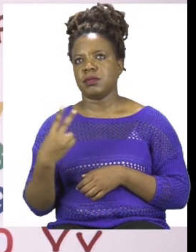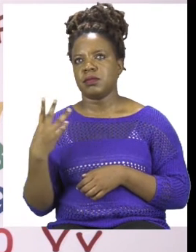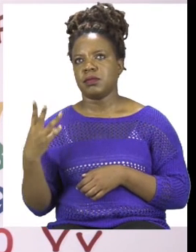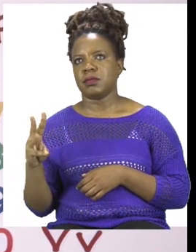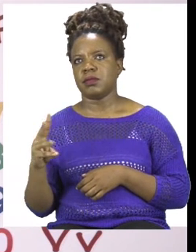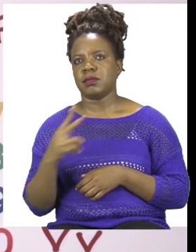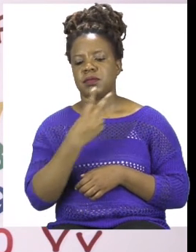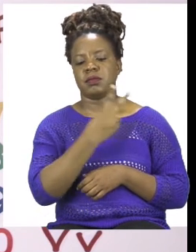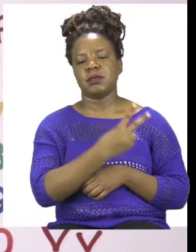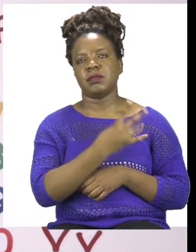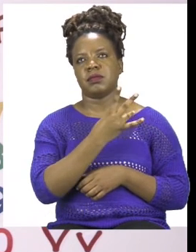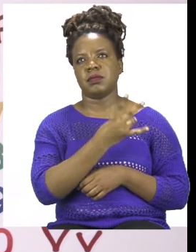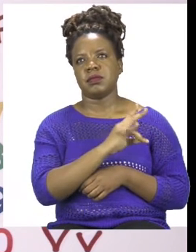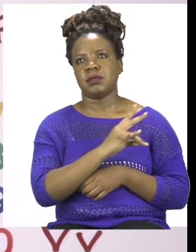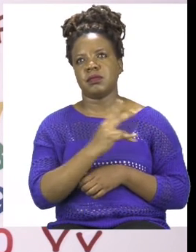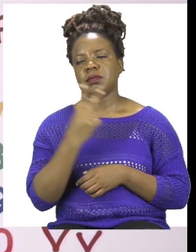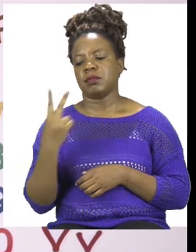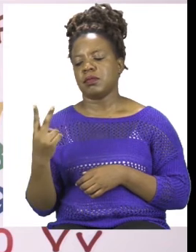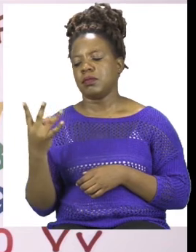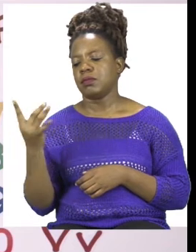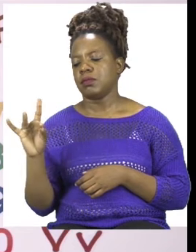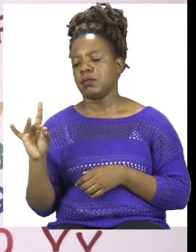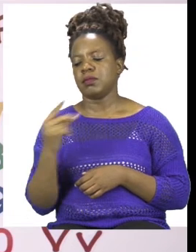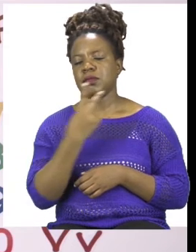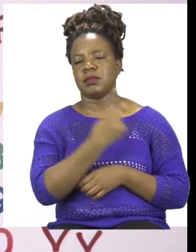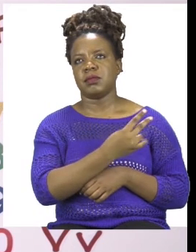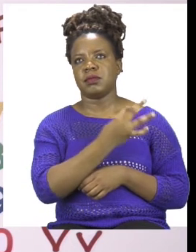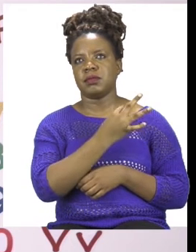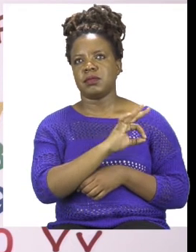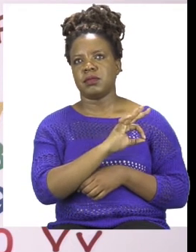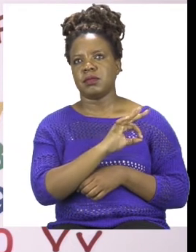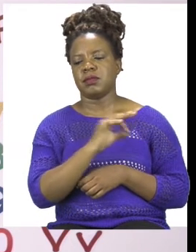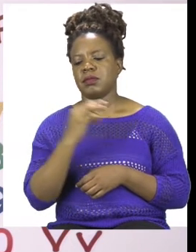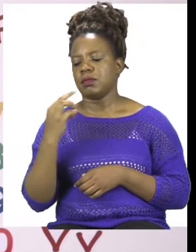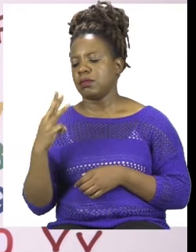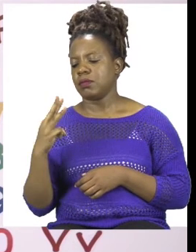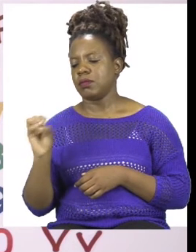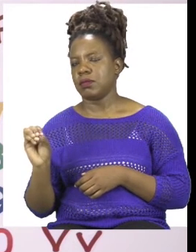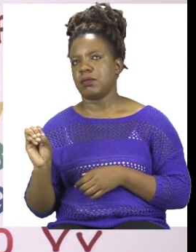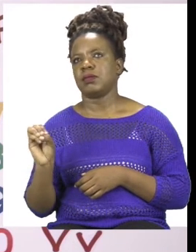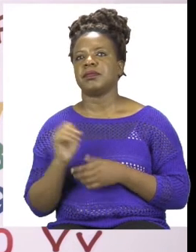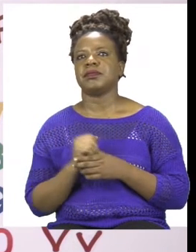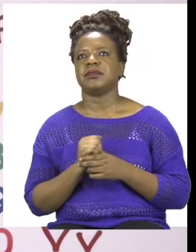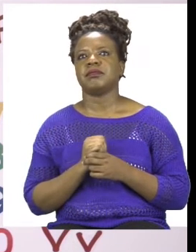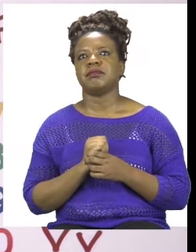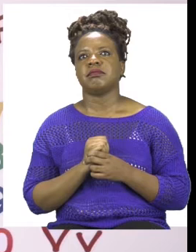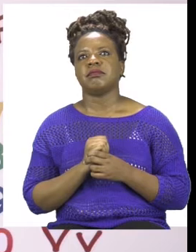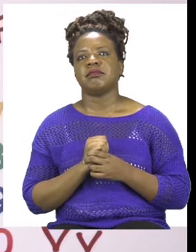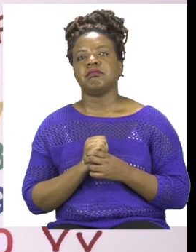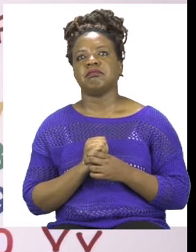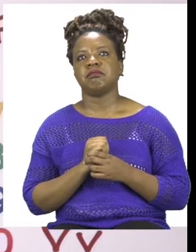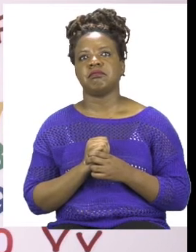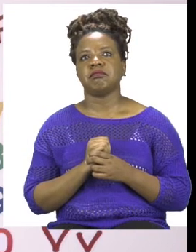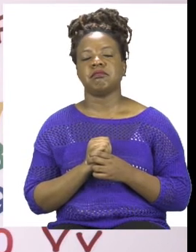26, 27, 28, 29, 30. So now